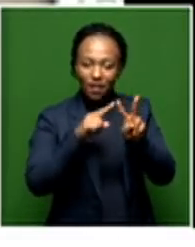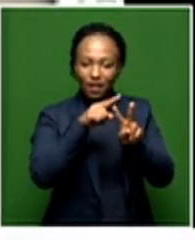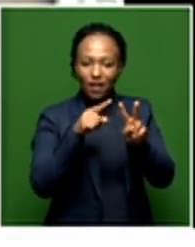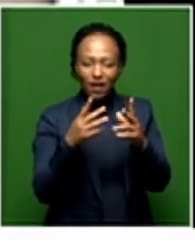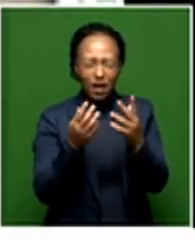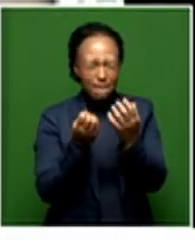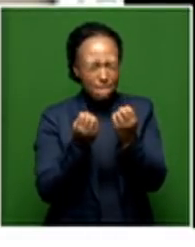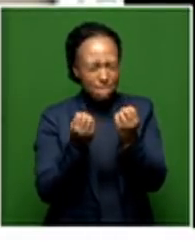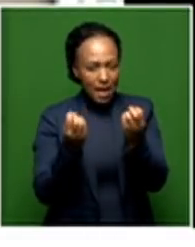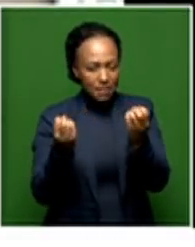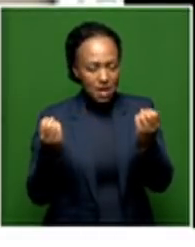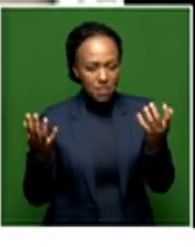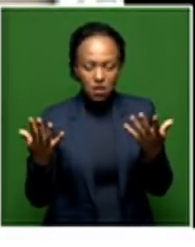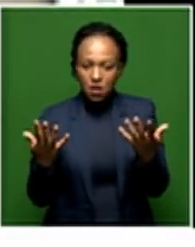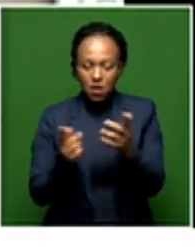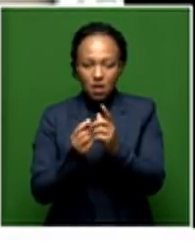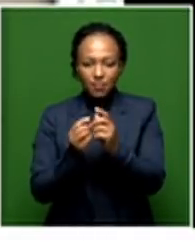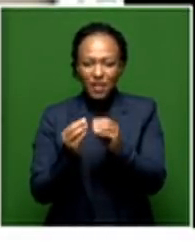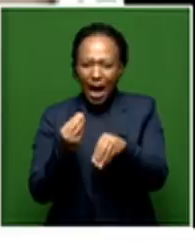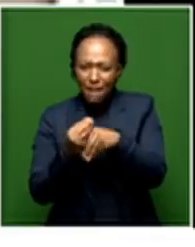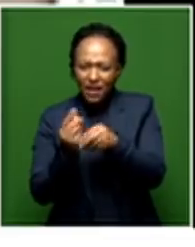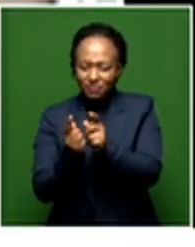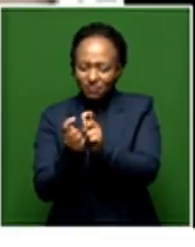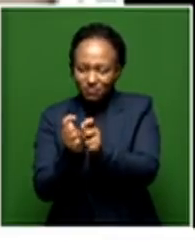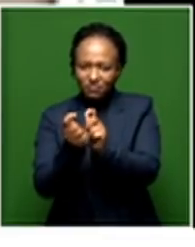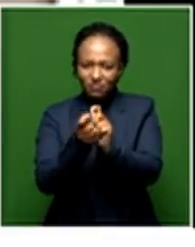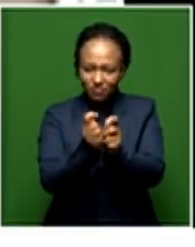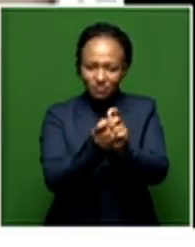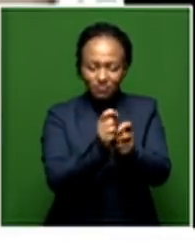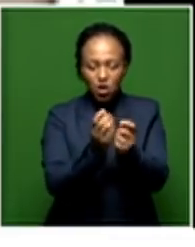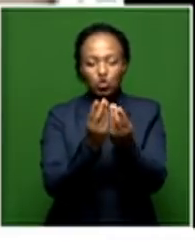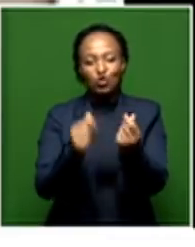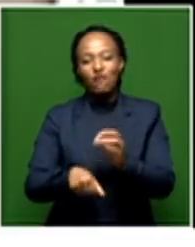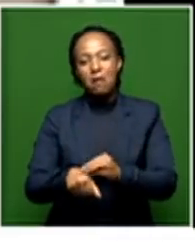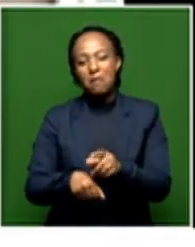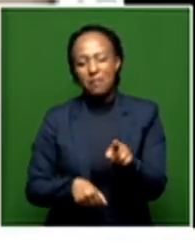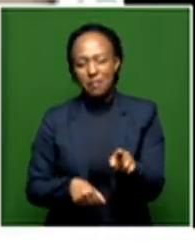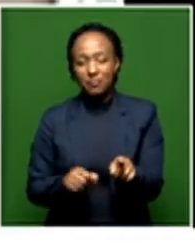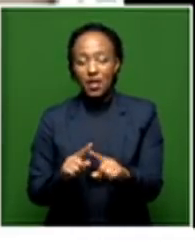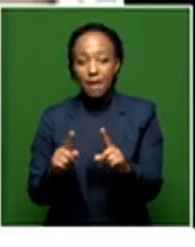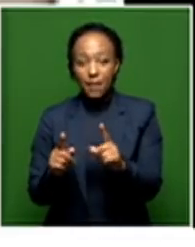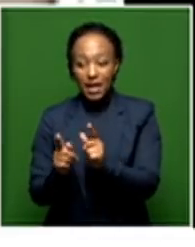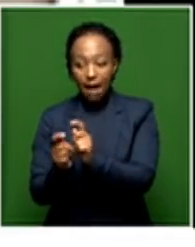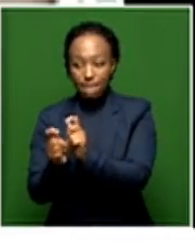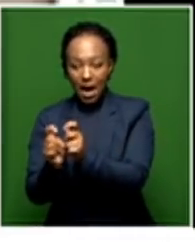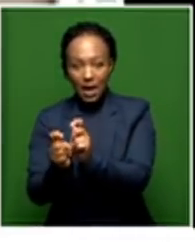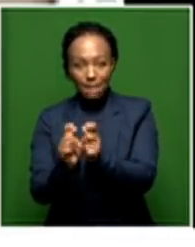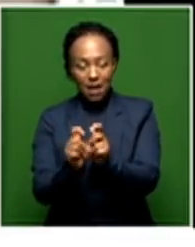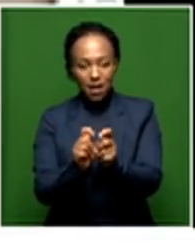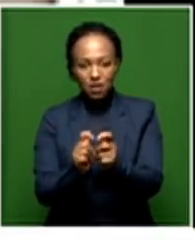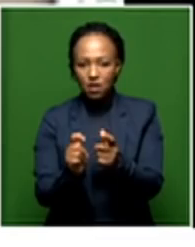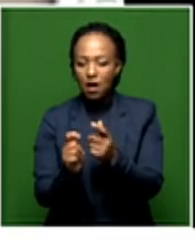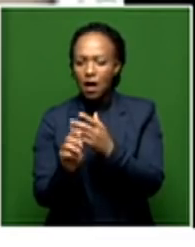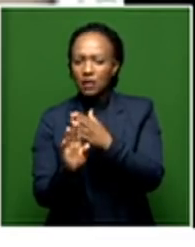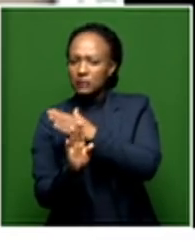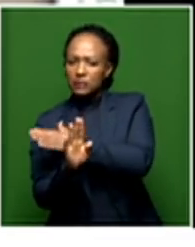just been a lot of amendments just to try to solve this problem. And these amendments, when they come, they already find that things